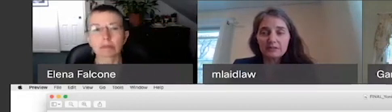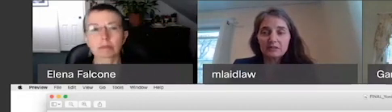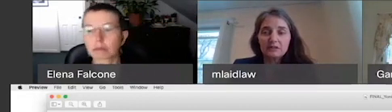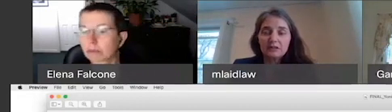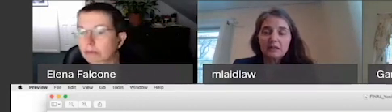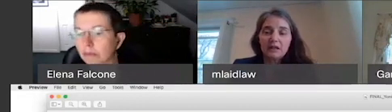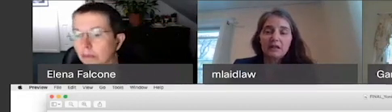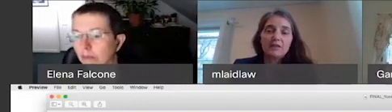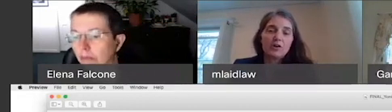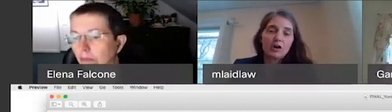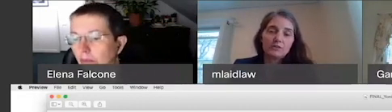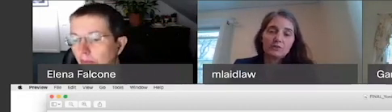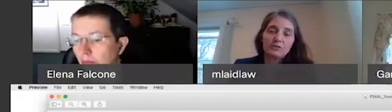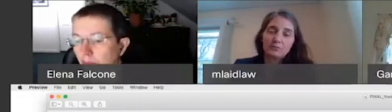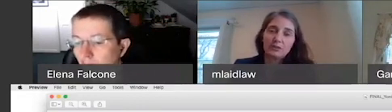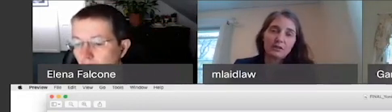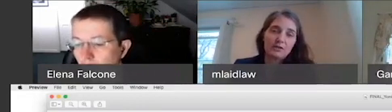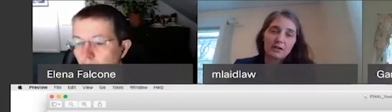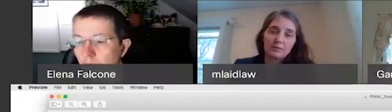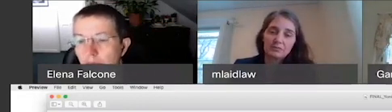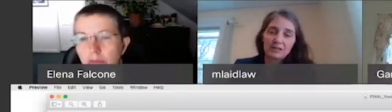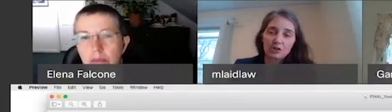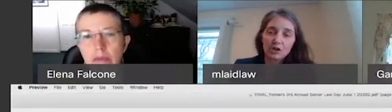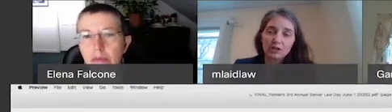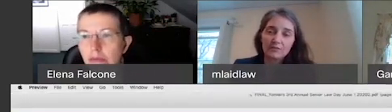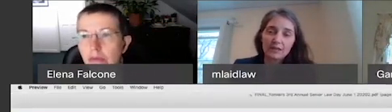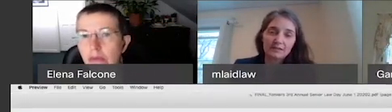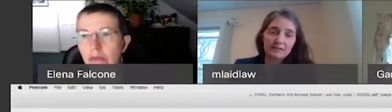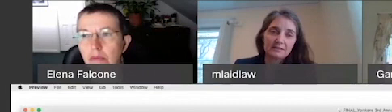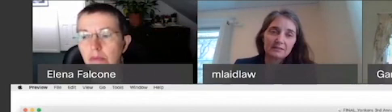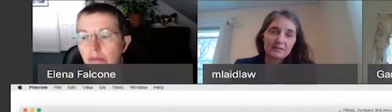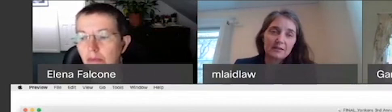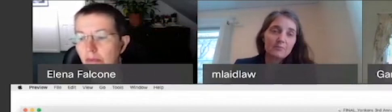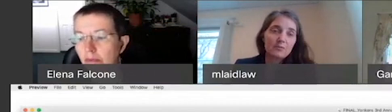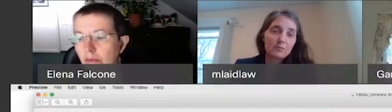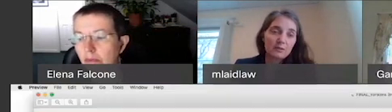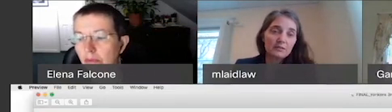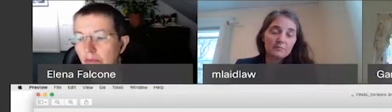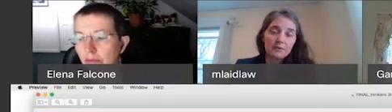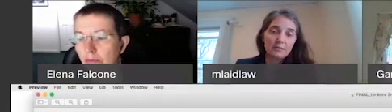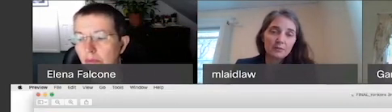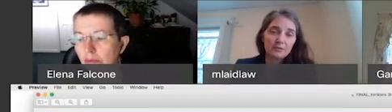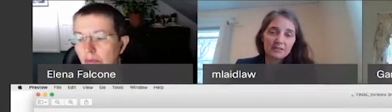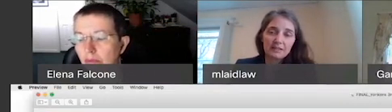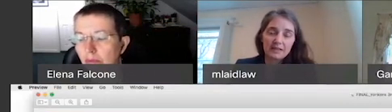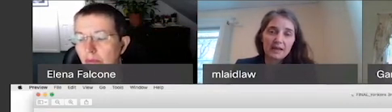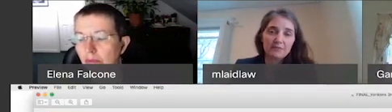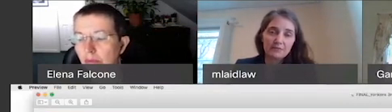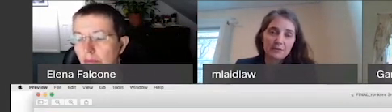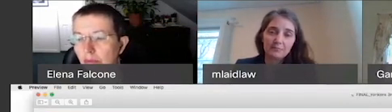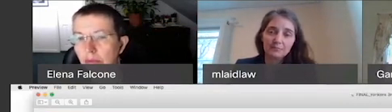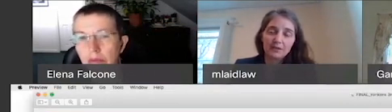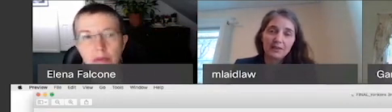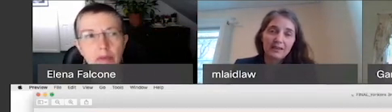risk, and they also typically are not going to protect all of the assets, but will protect half of